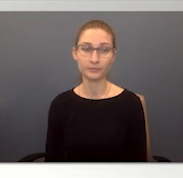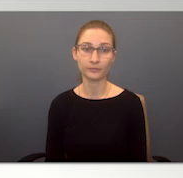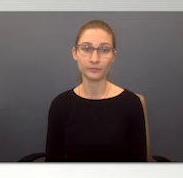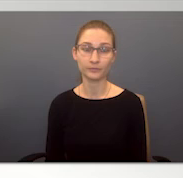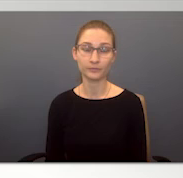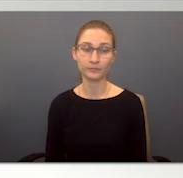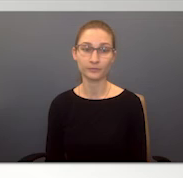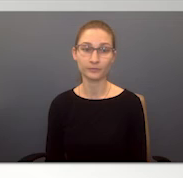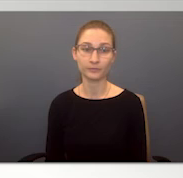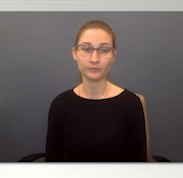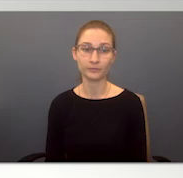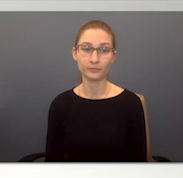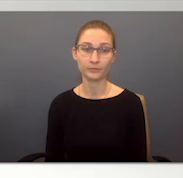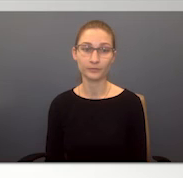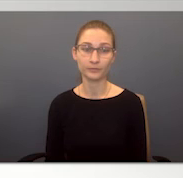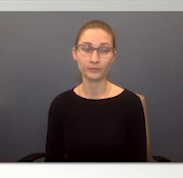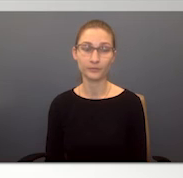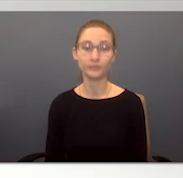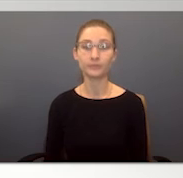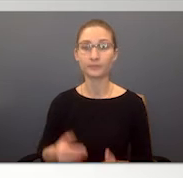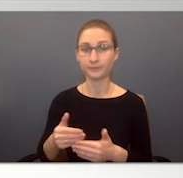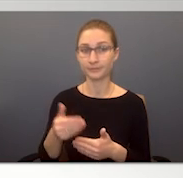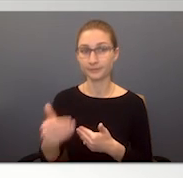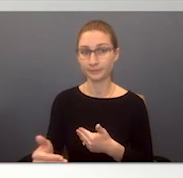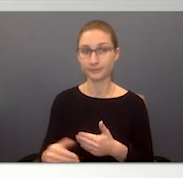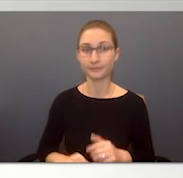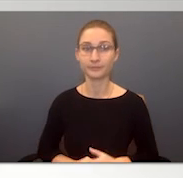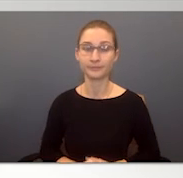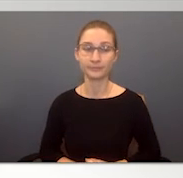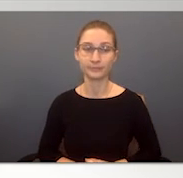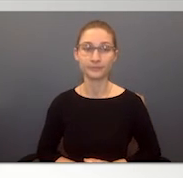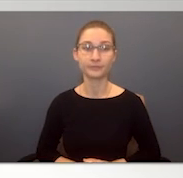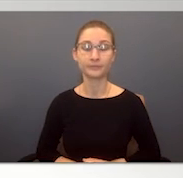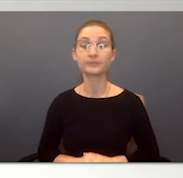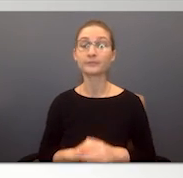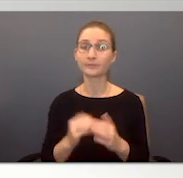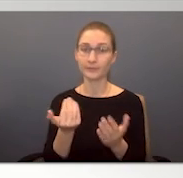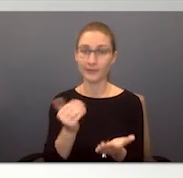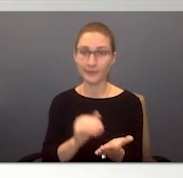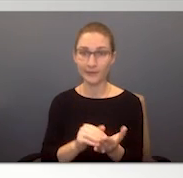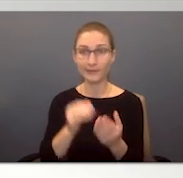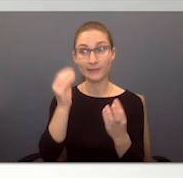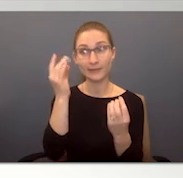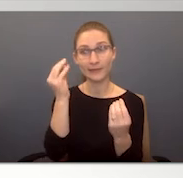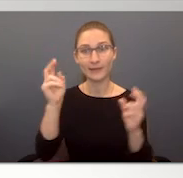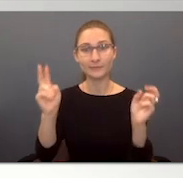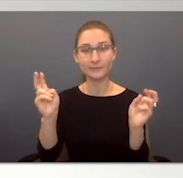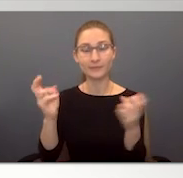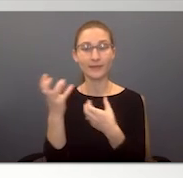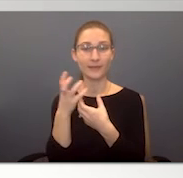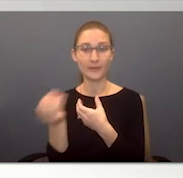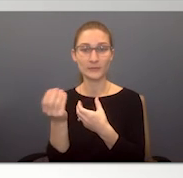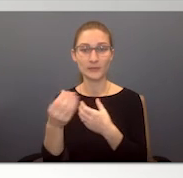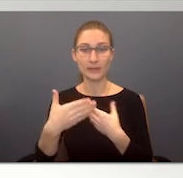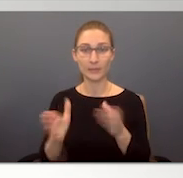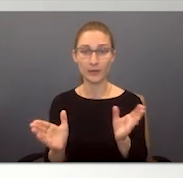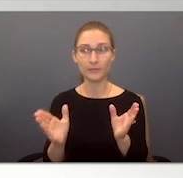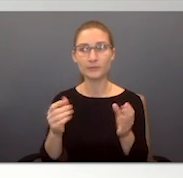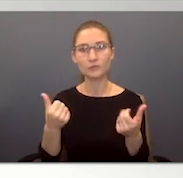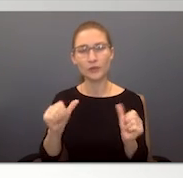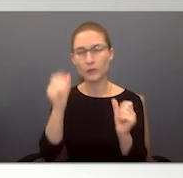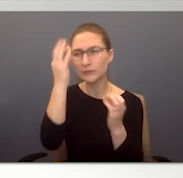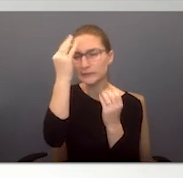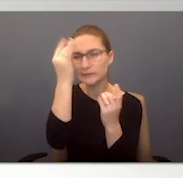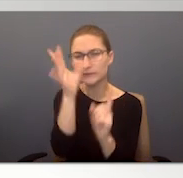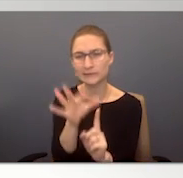va a ser poder moverse por la casa. Go ahead and go forward, please. So again, think outside